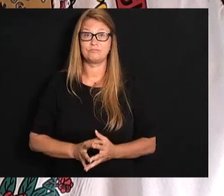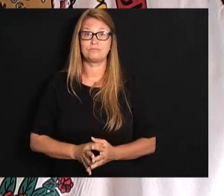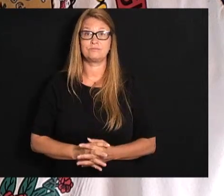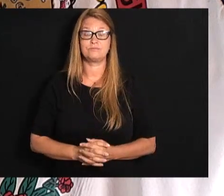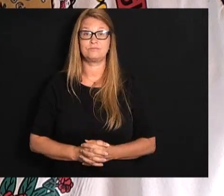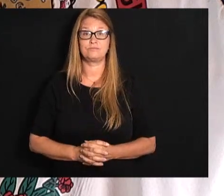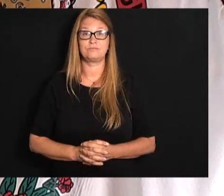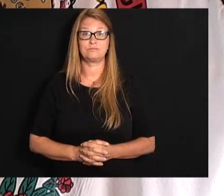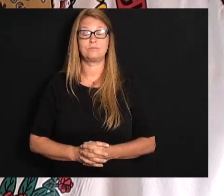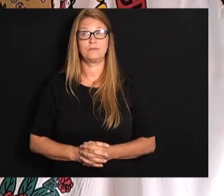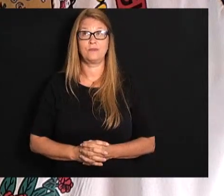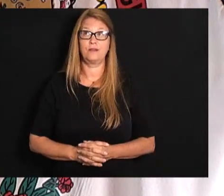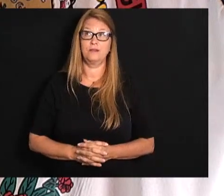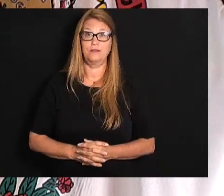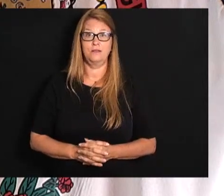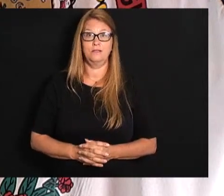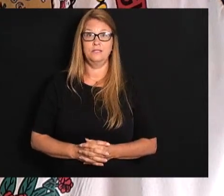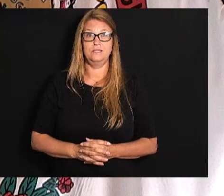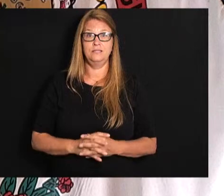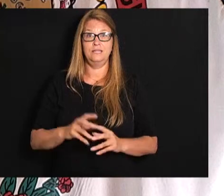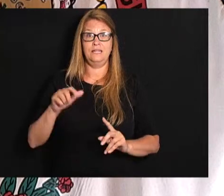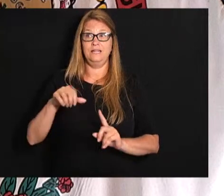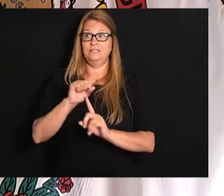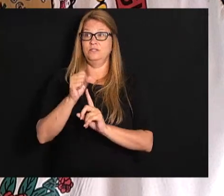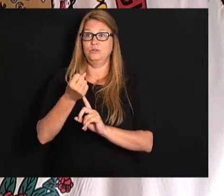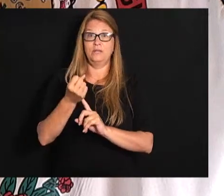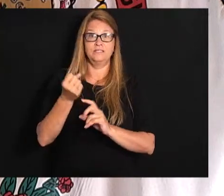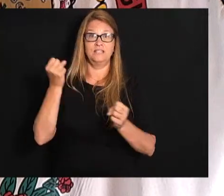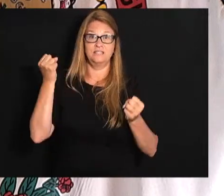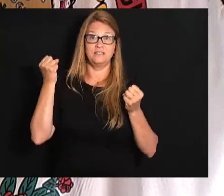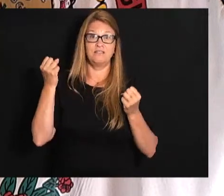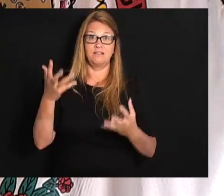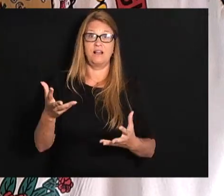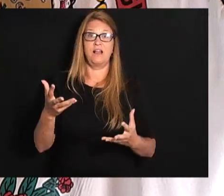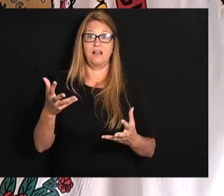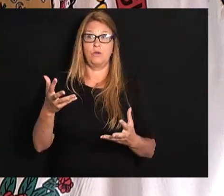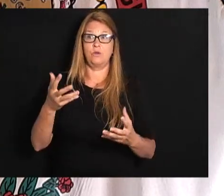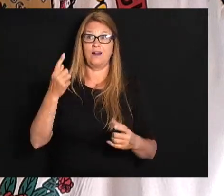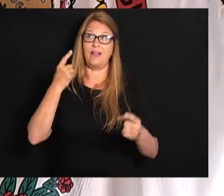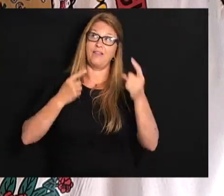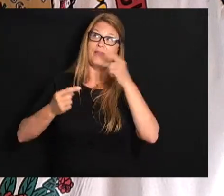it's a whole heck of a lot to go back and think about losing